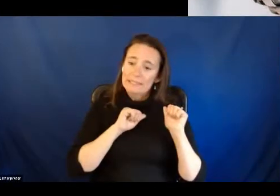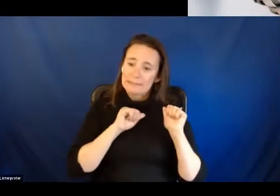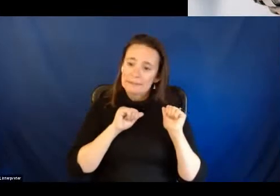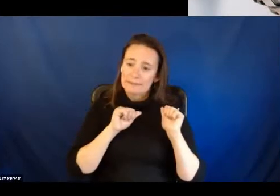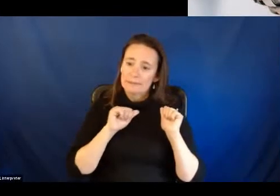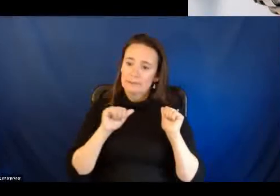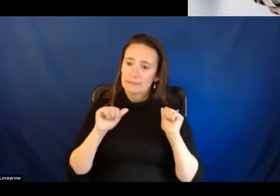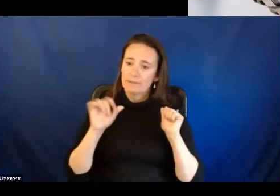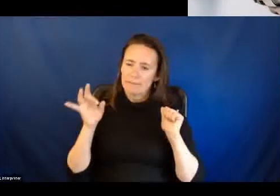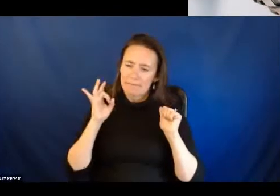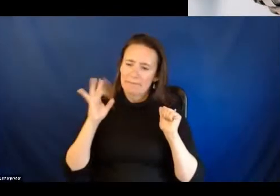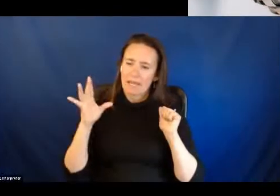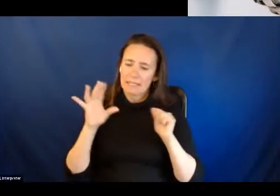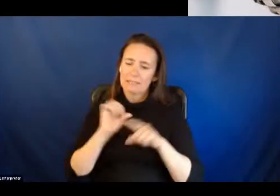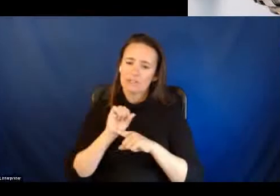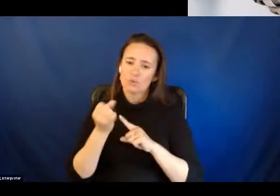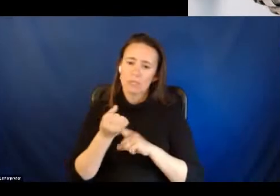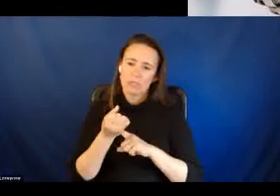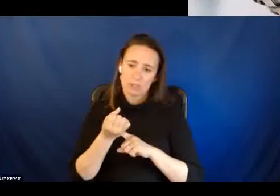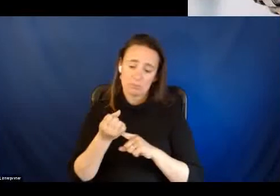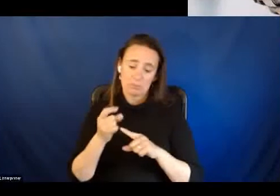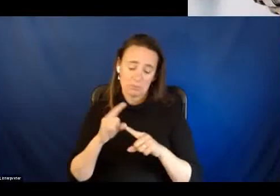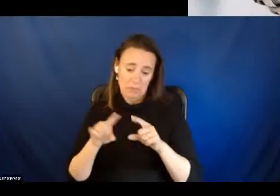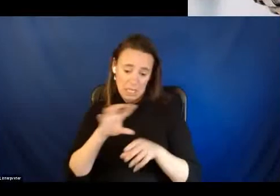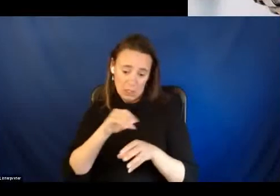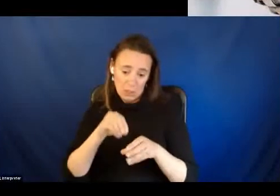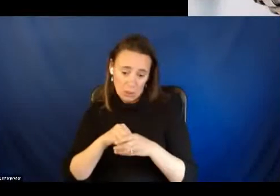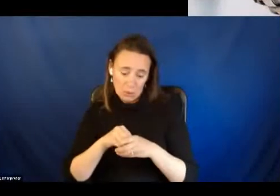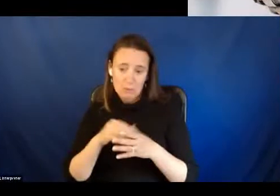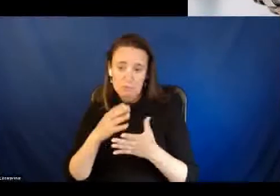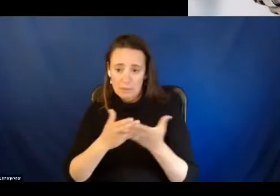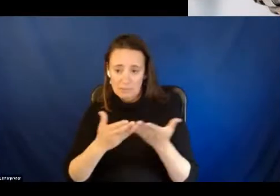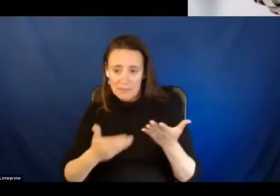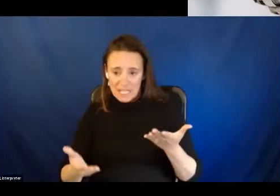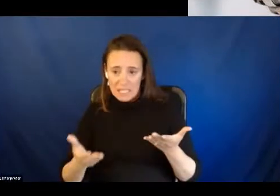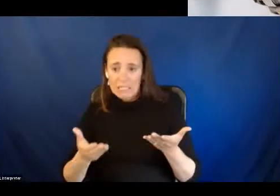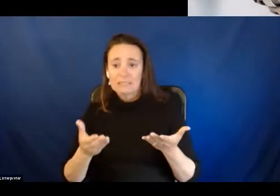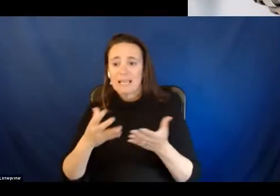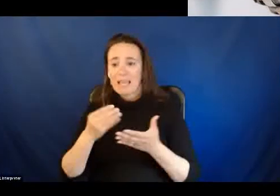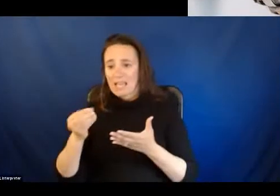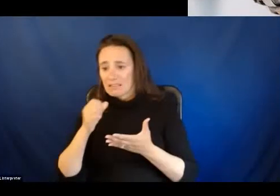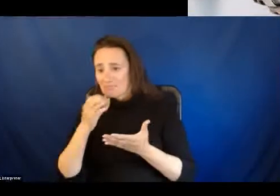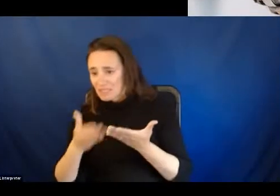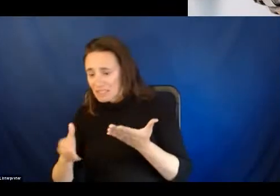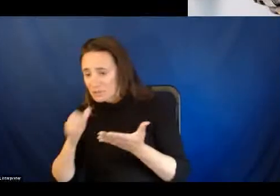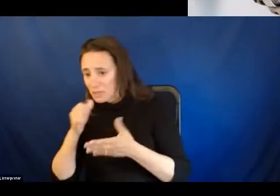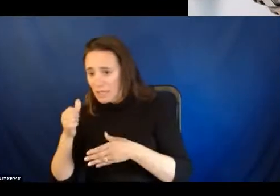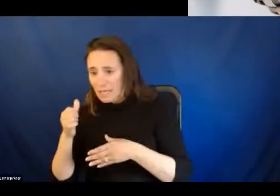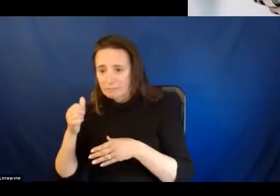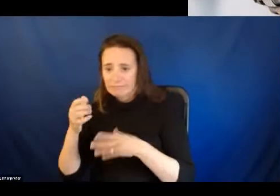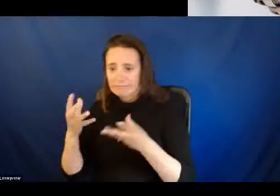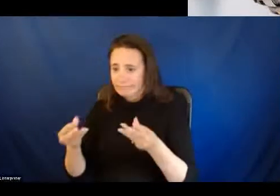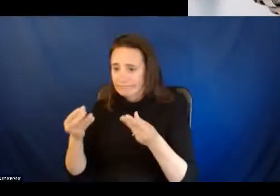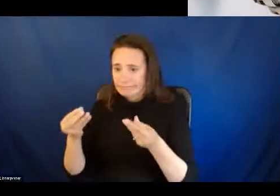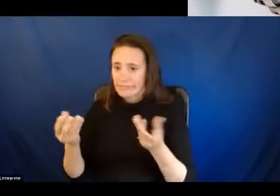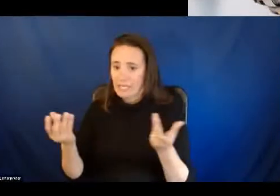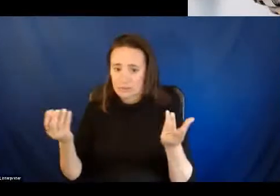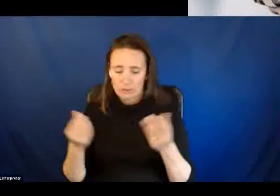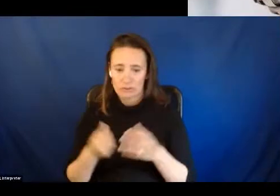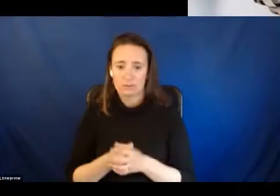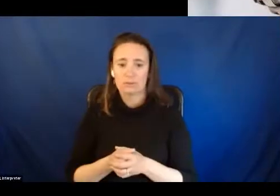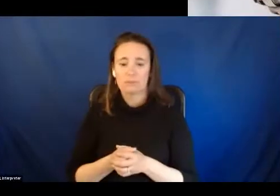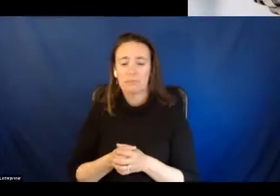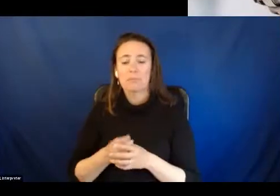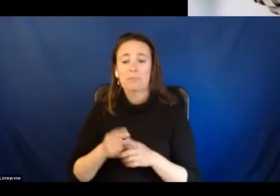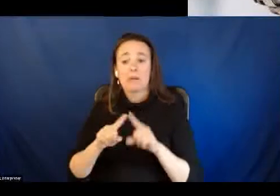non-tangible items, right? But what about that when the place that a survivor feels unsafe is their own body or